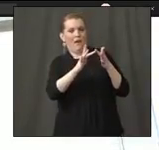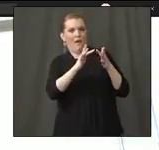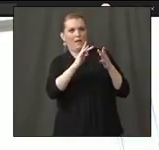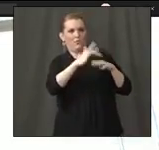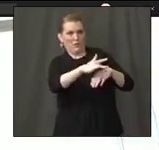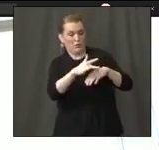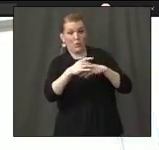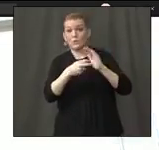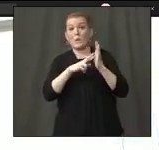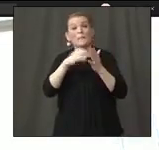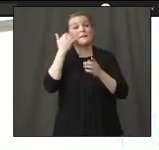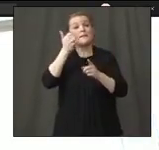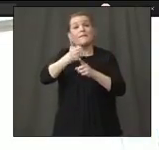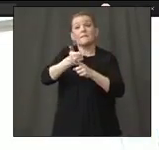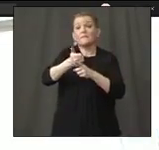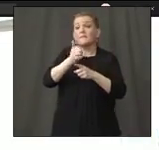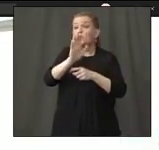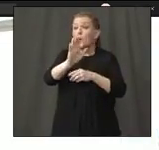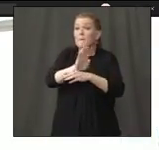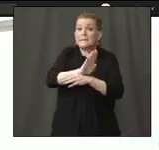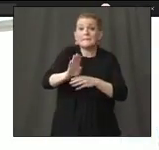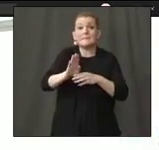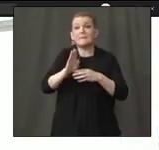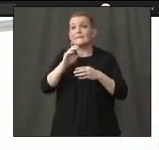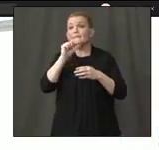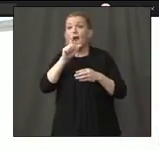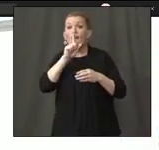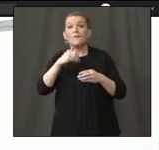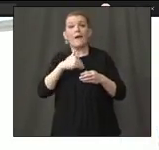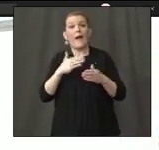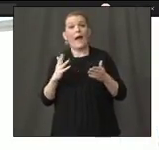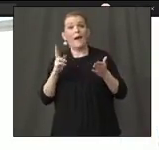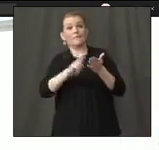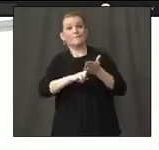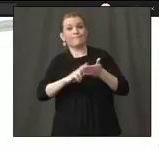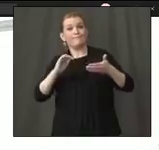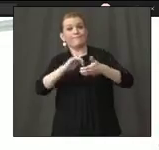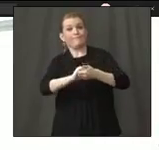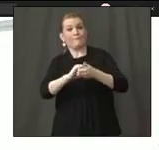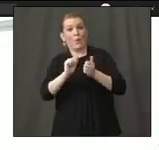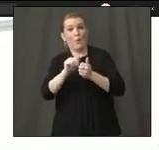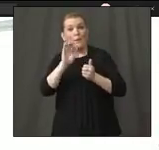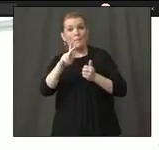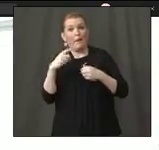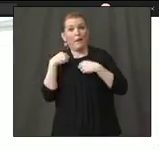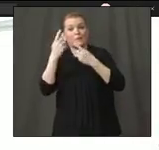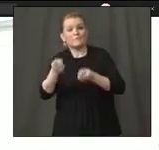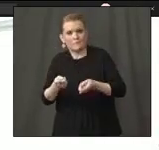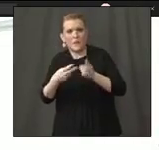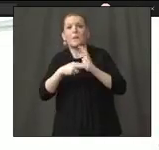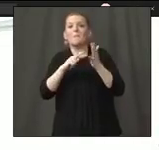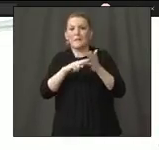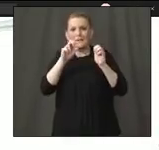easily access these through your smartphone or online and apply through those means and